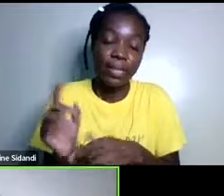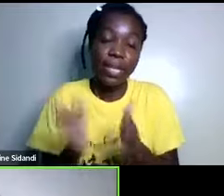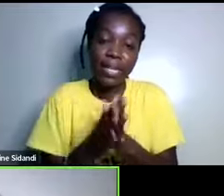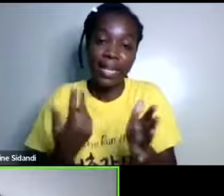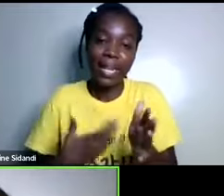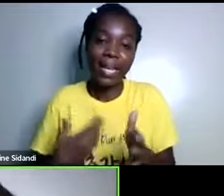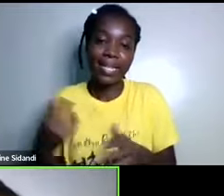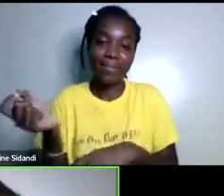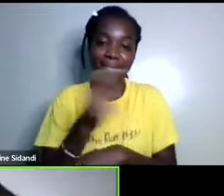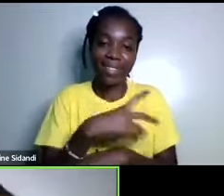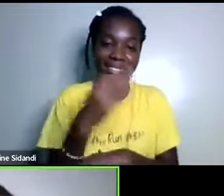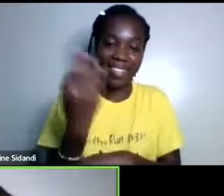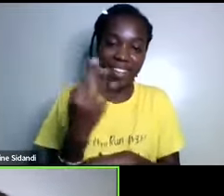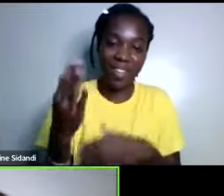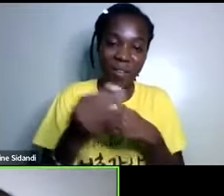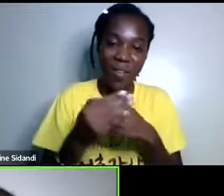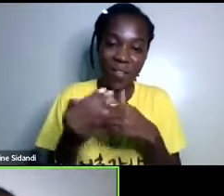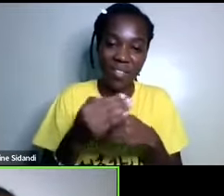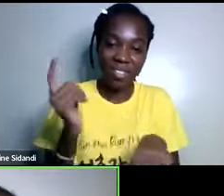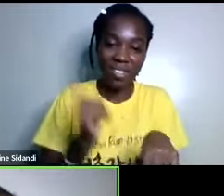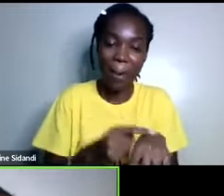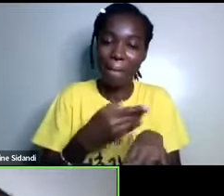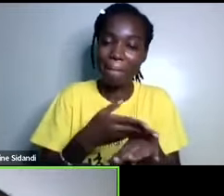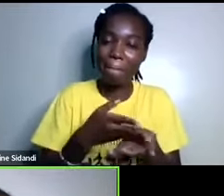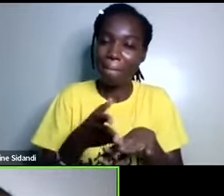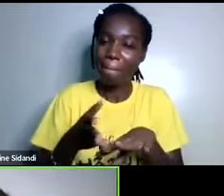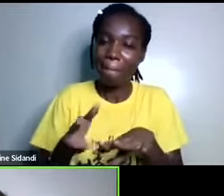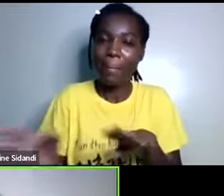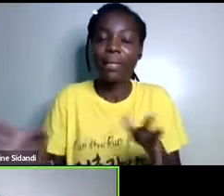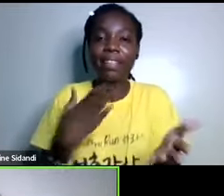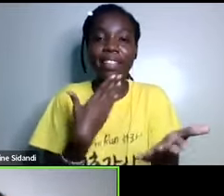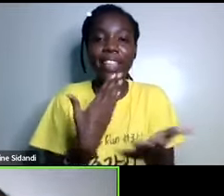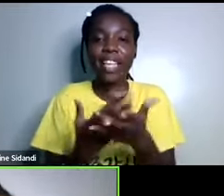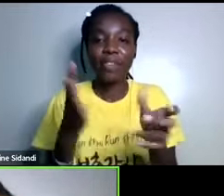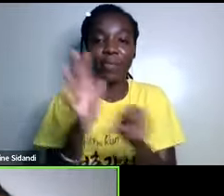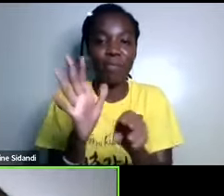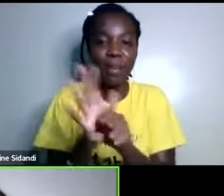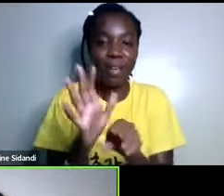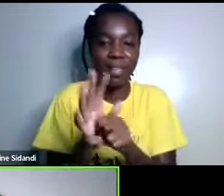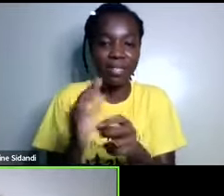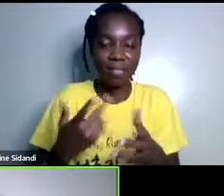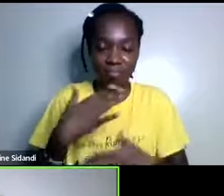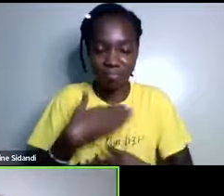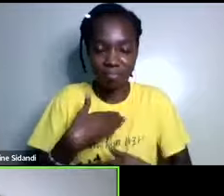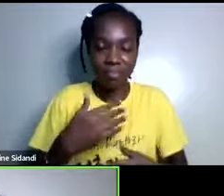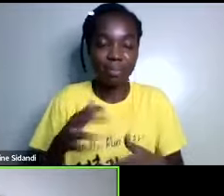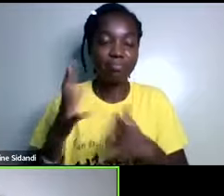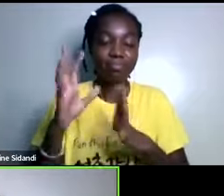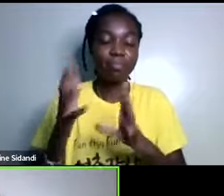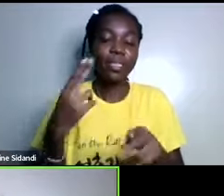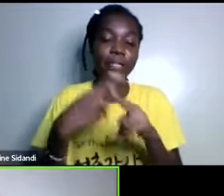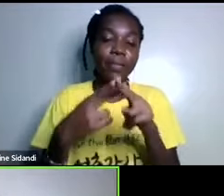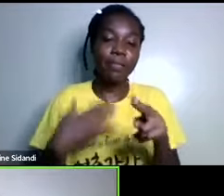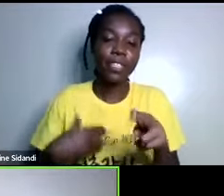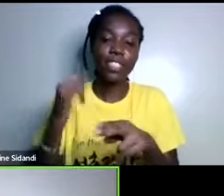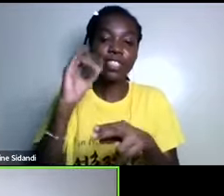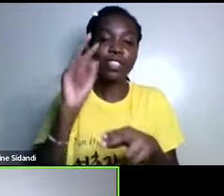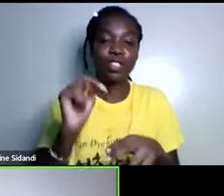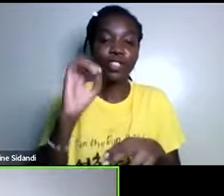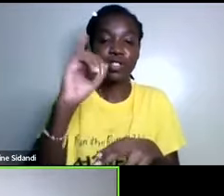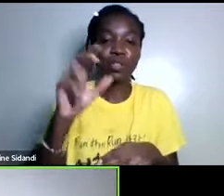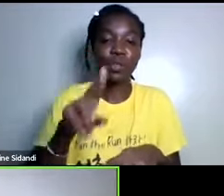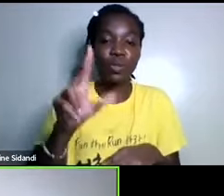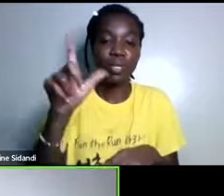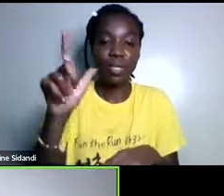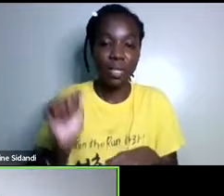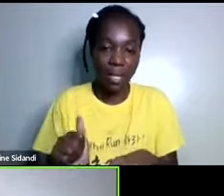Hey, time is moving fast. So thank you so much, guys. We honor you. We appreciate you. My name is always Grace Nzula. I am a HR consultant